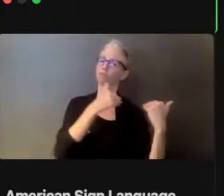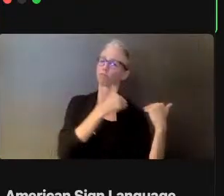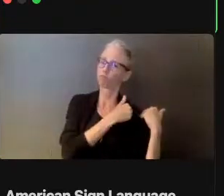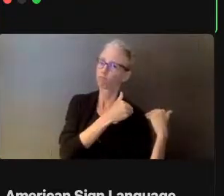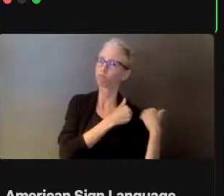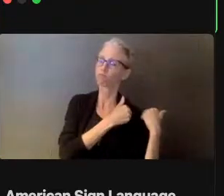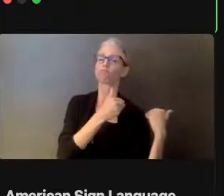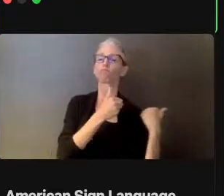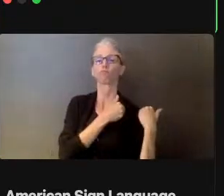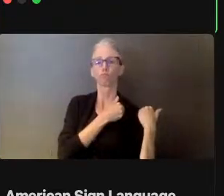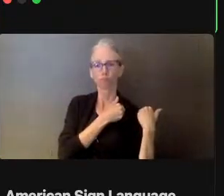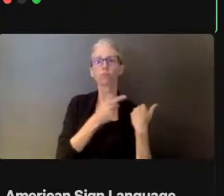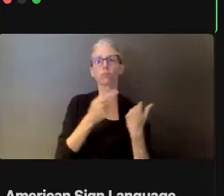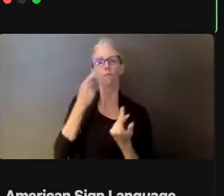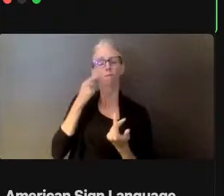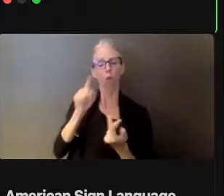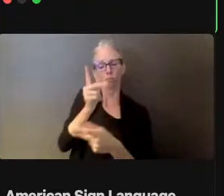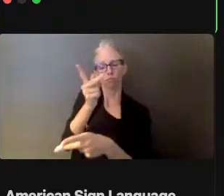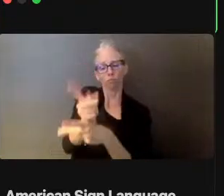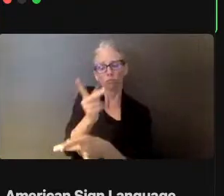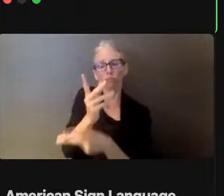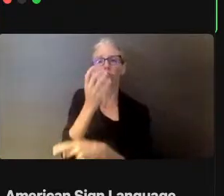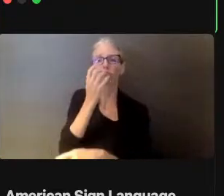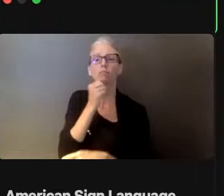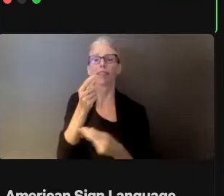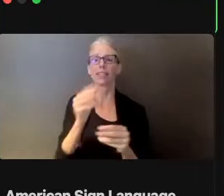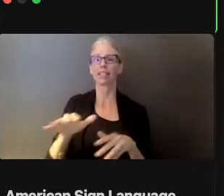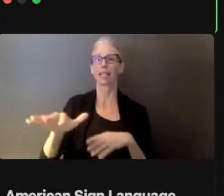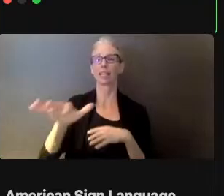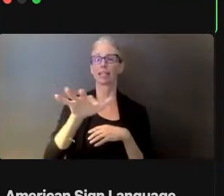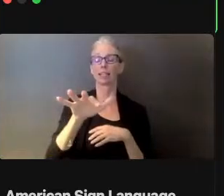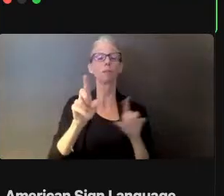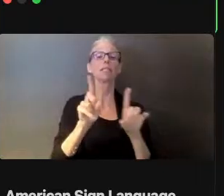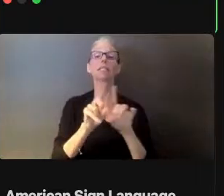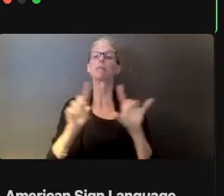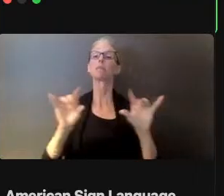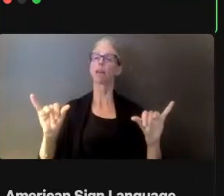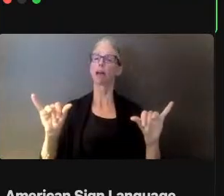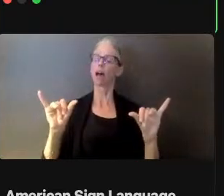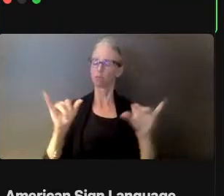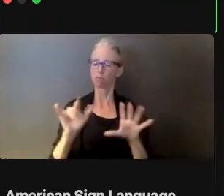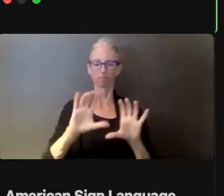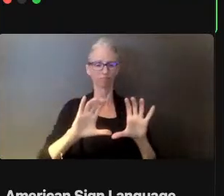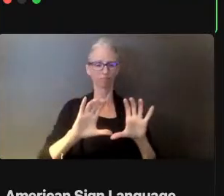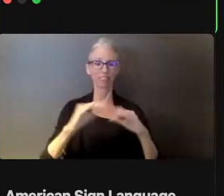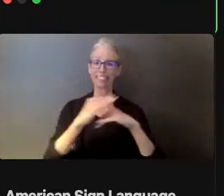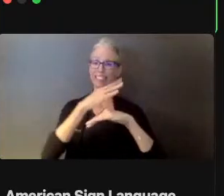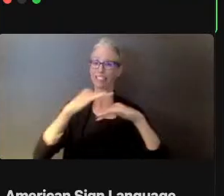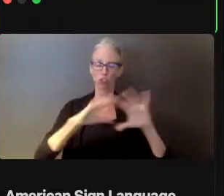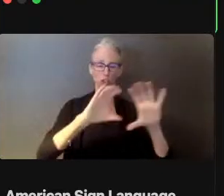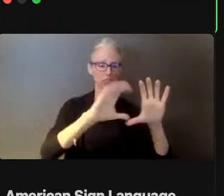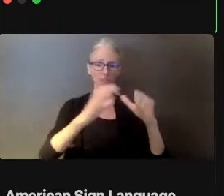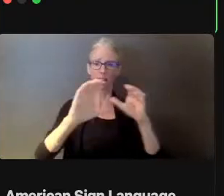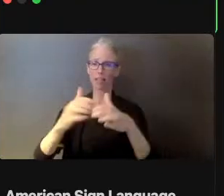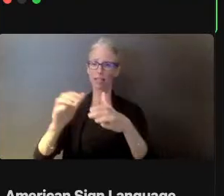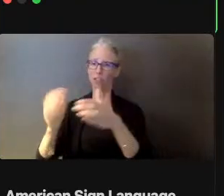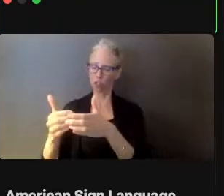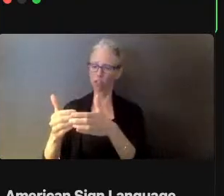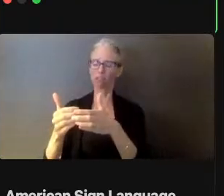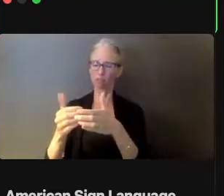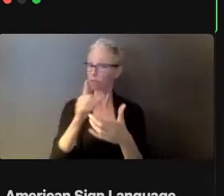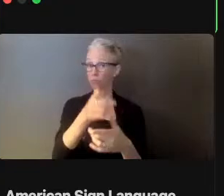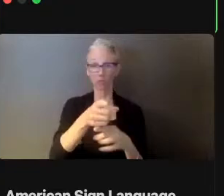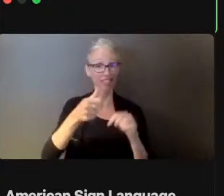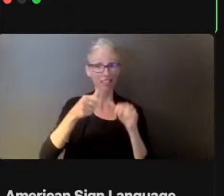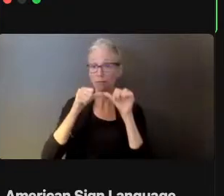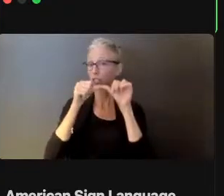At the same time, we strive to reconcile and understand these Indigenous civilizations who continue to be impacted by the